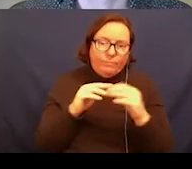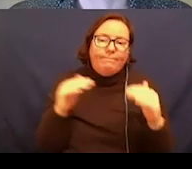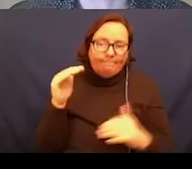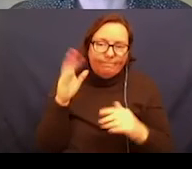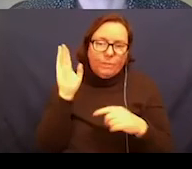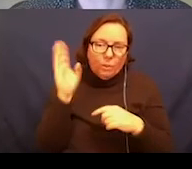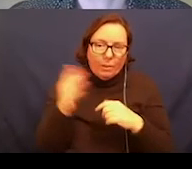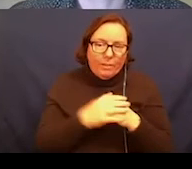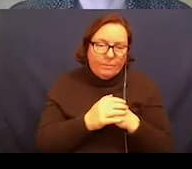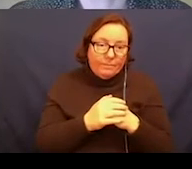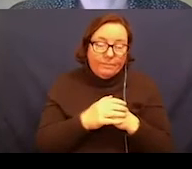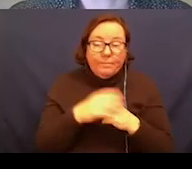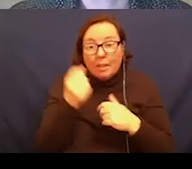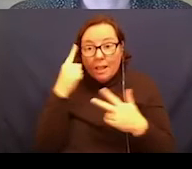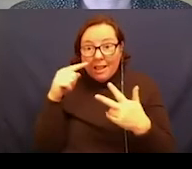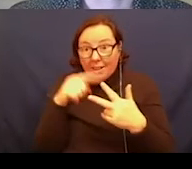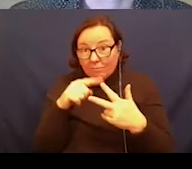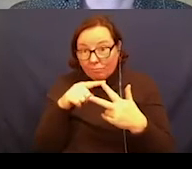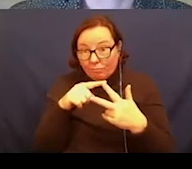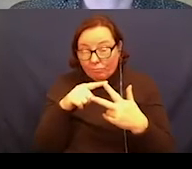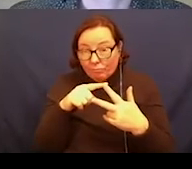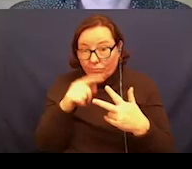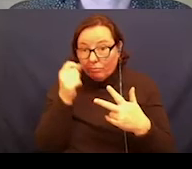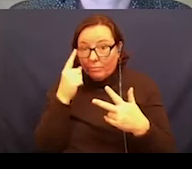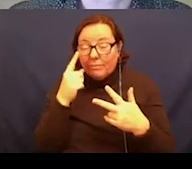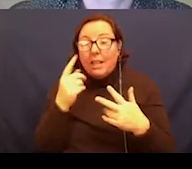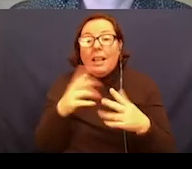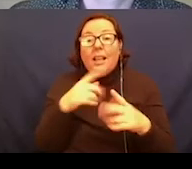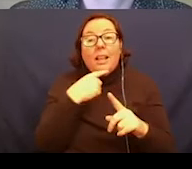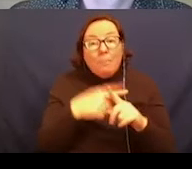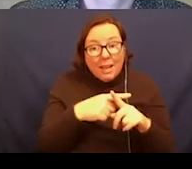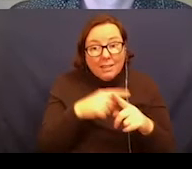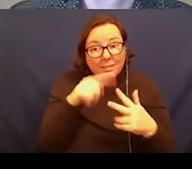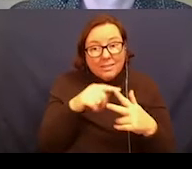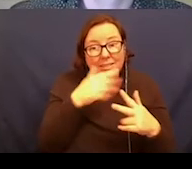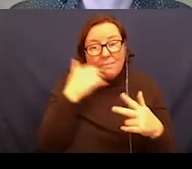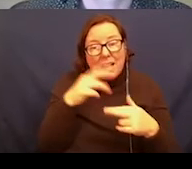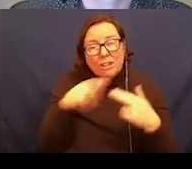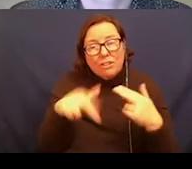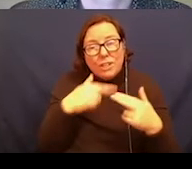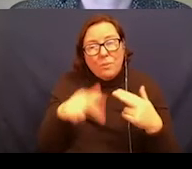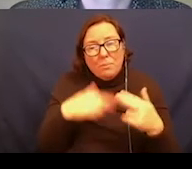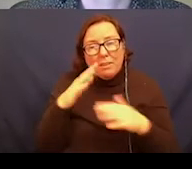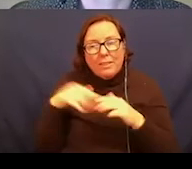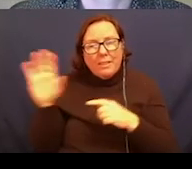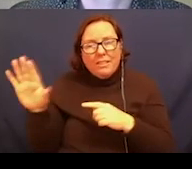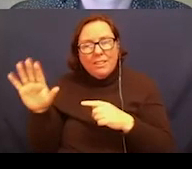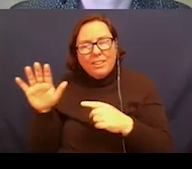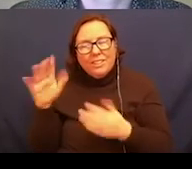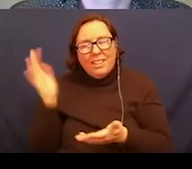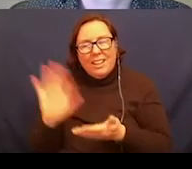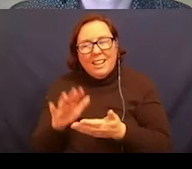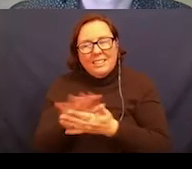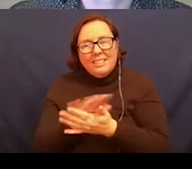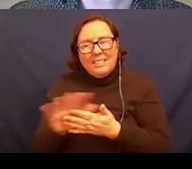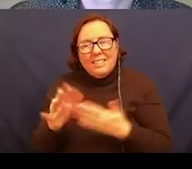And this is all without even mentioning the increased renewable electricity you would receive through the CCE